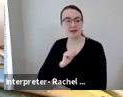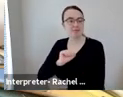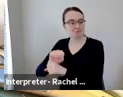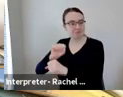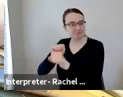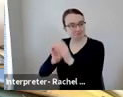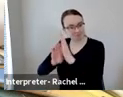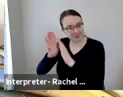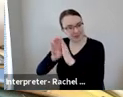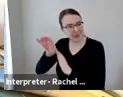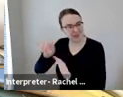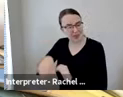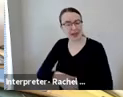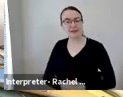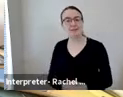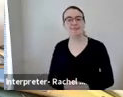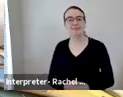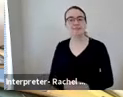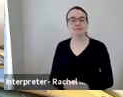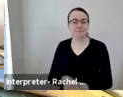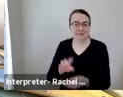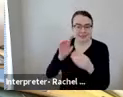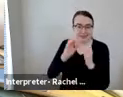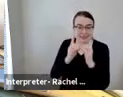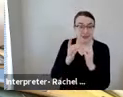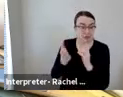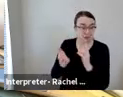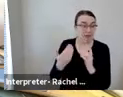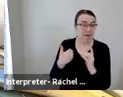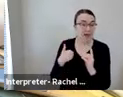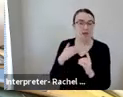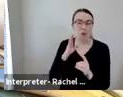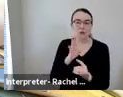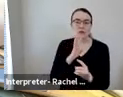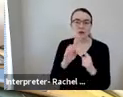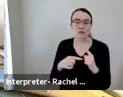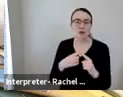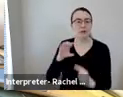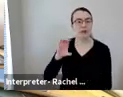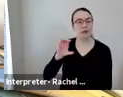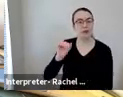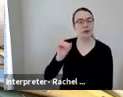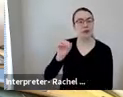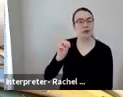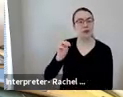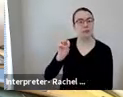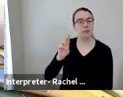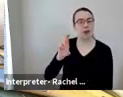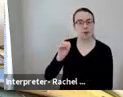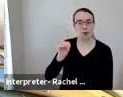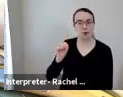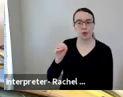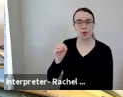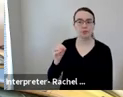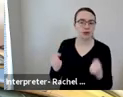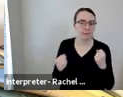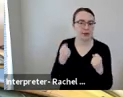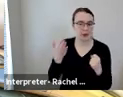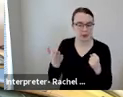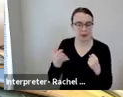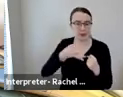Again, I do digital, I've done demos. We're going to talk about the Camaro here shortly. I did